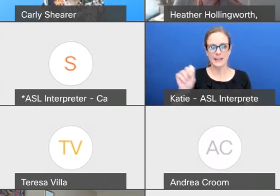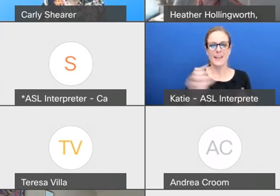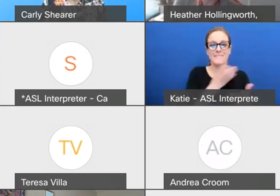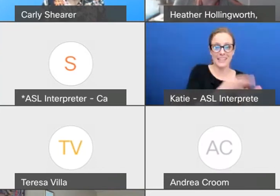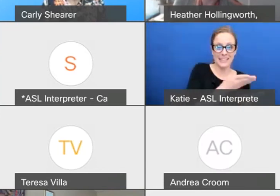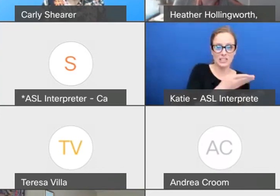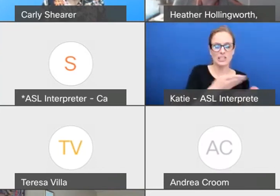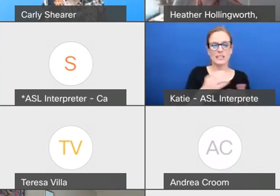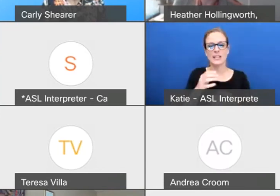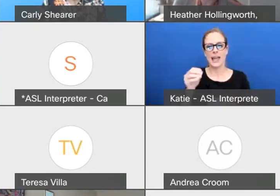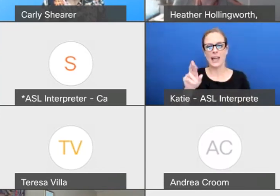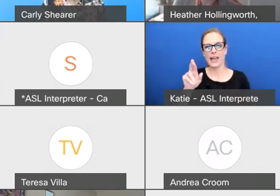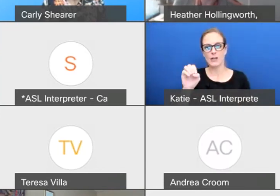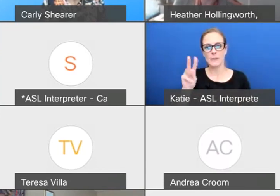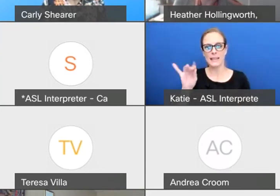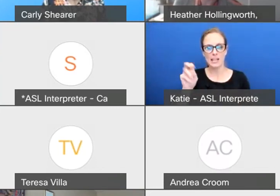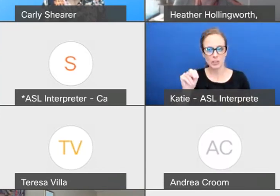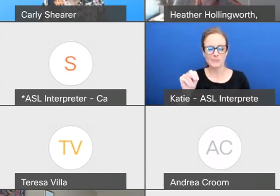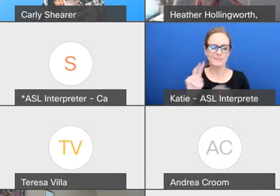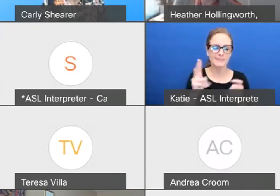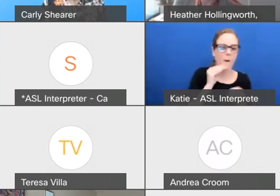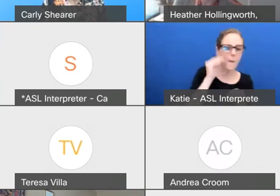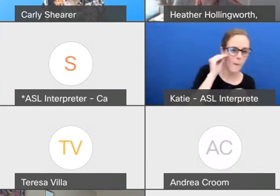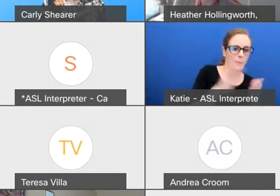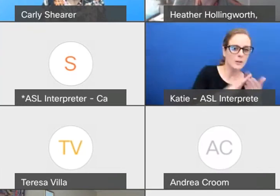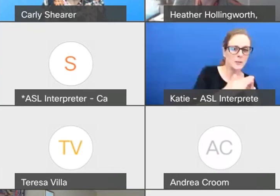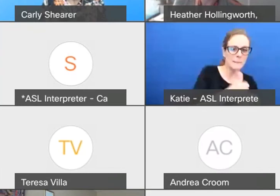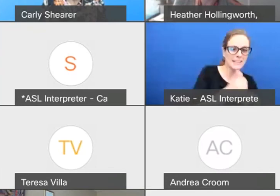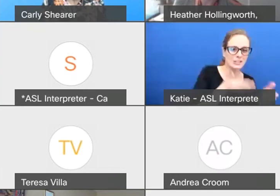Hcbs, home and community-based services.